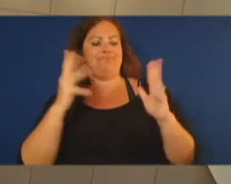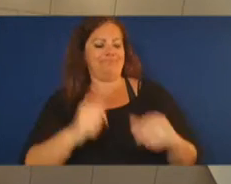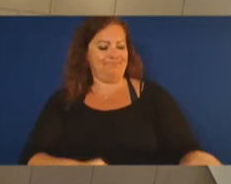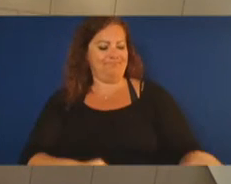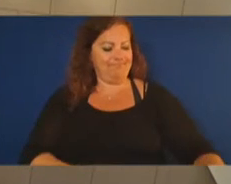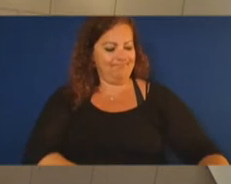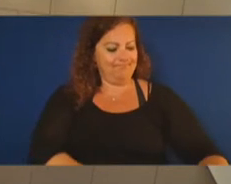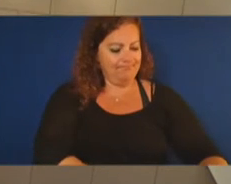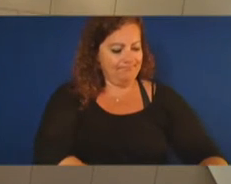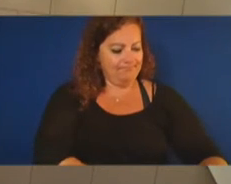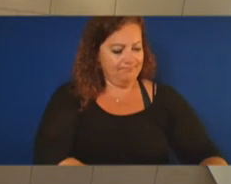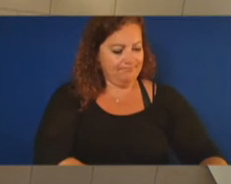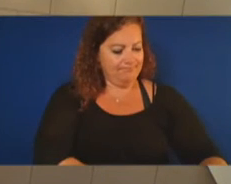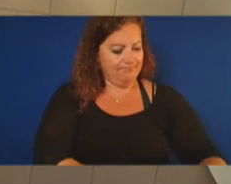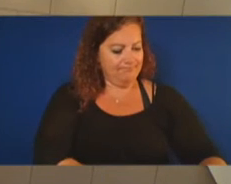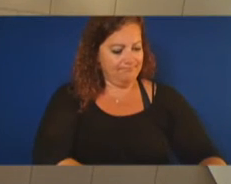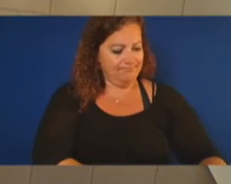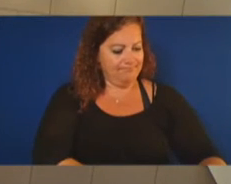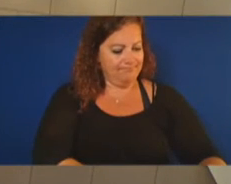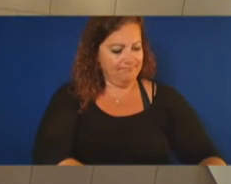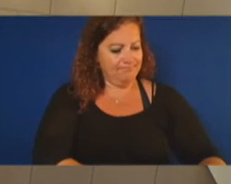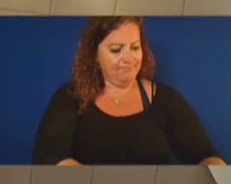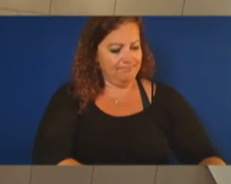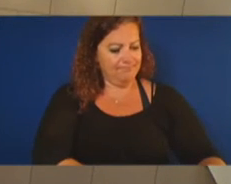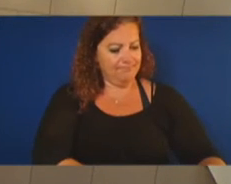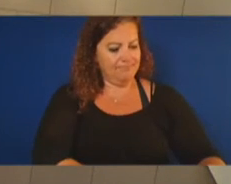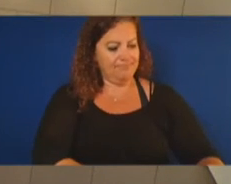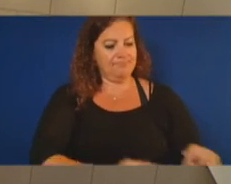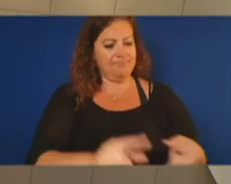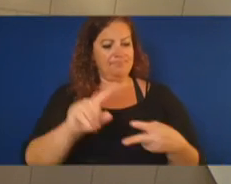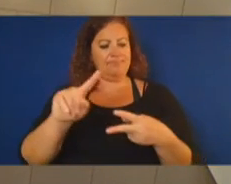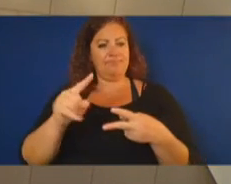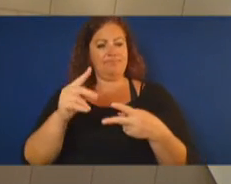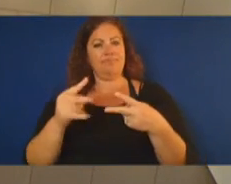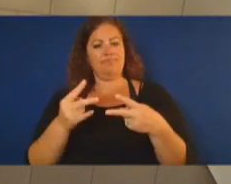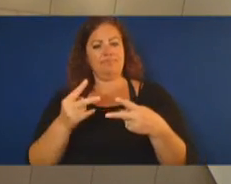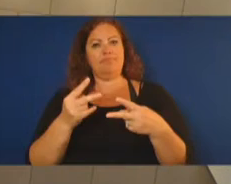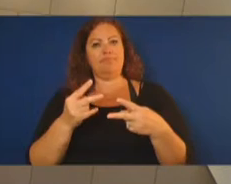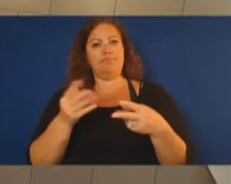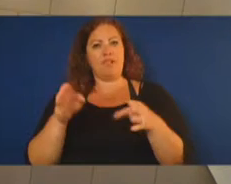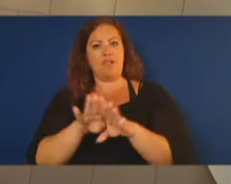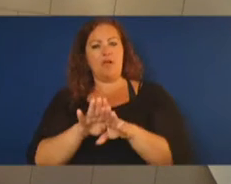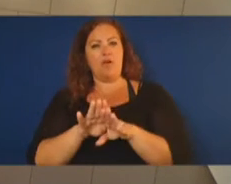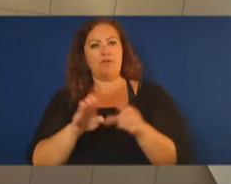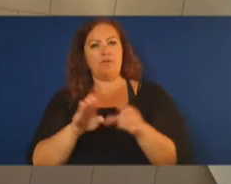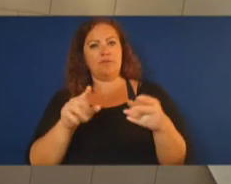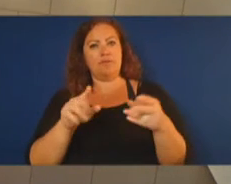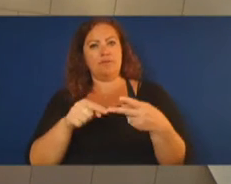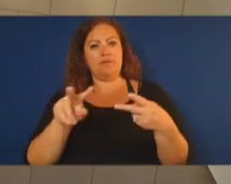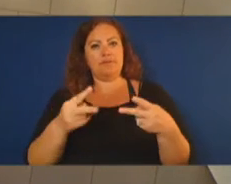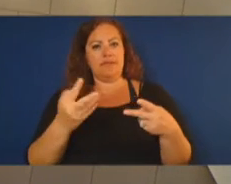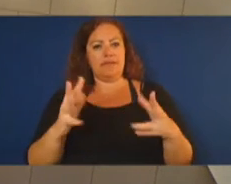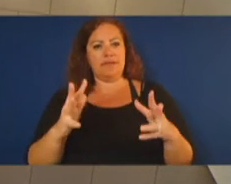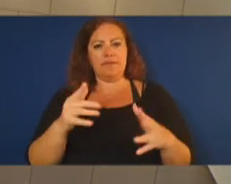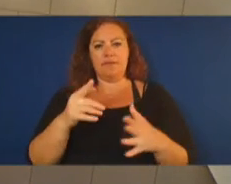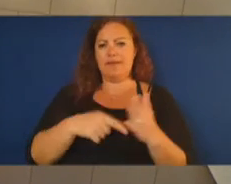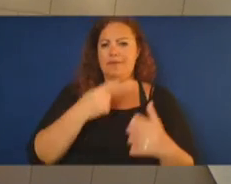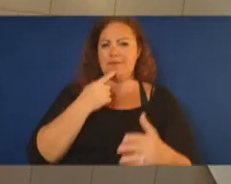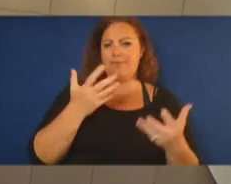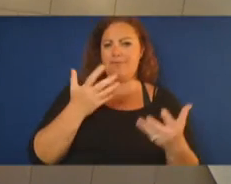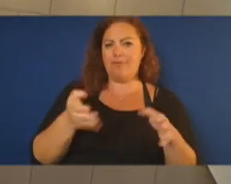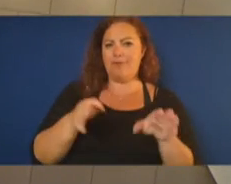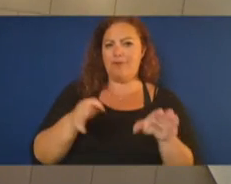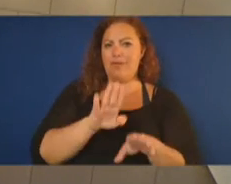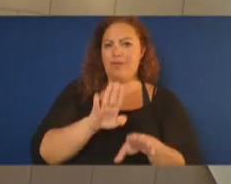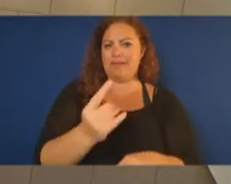do um second there's been a motion to close the public hearing it's been made a properly second no right she said we don't want to close this one don't want to